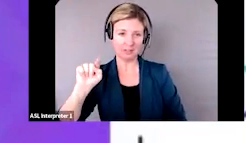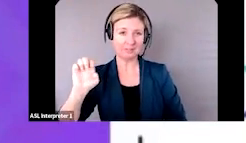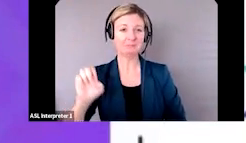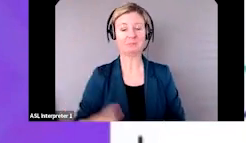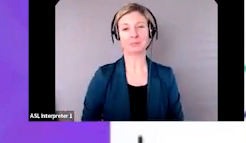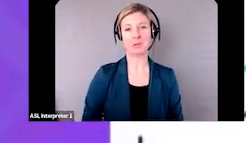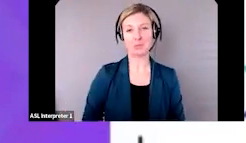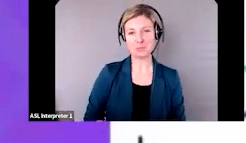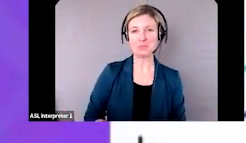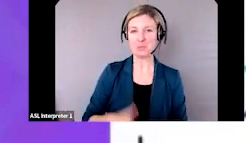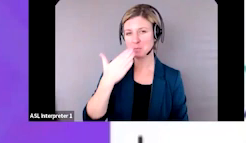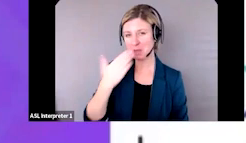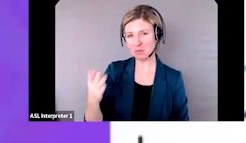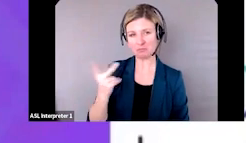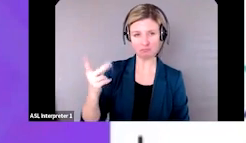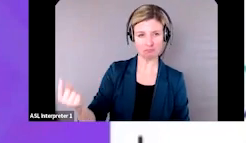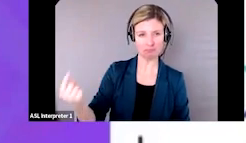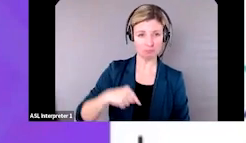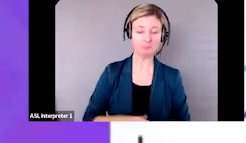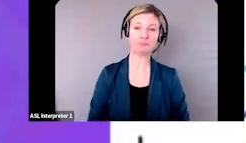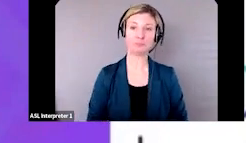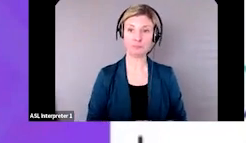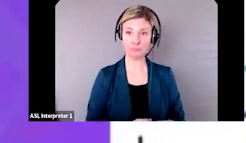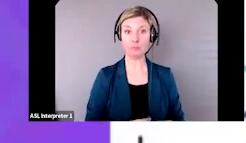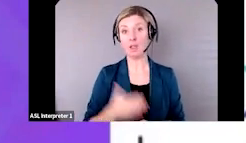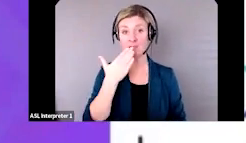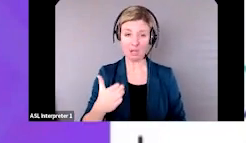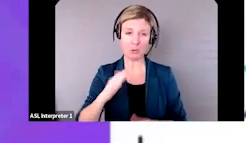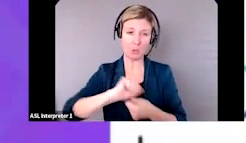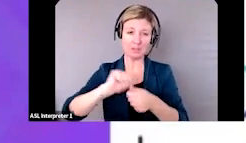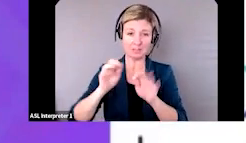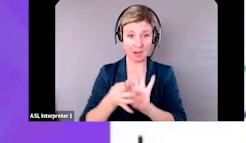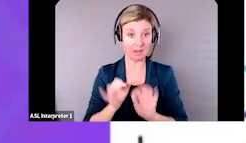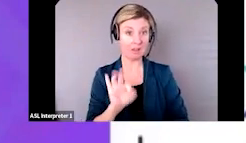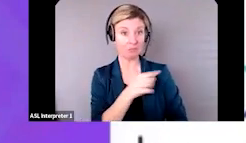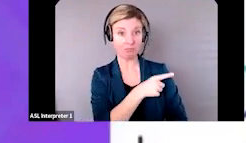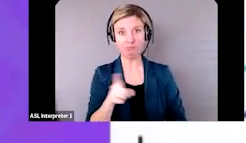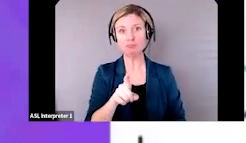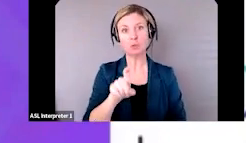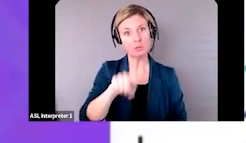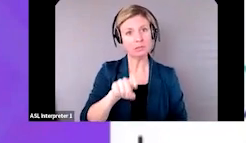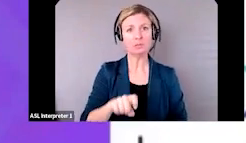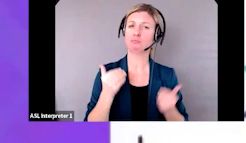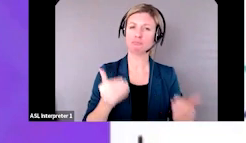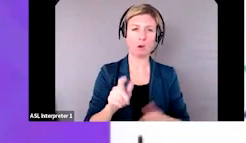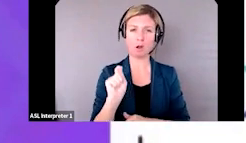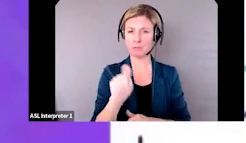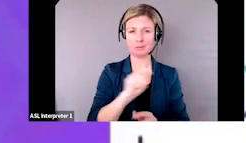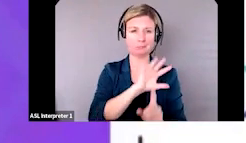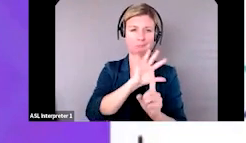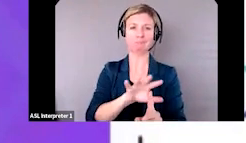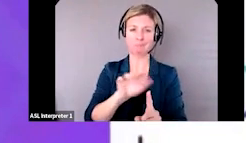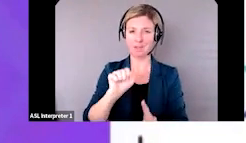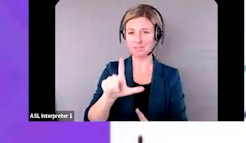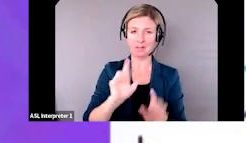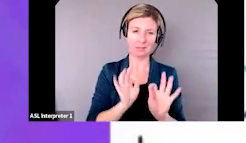you to Asign. Please feel free to spotlight the ASL interpreter if you need to. While I'm at it, I